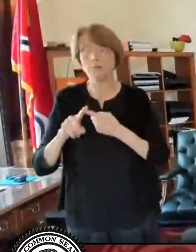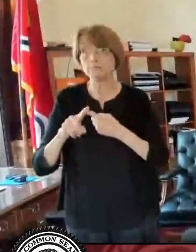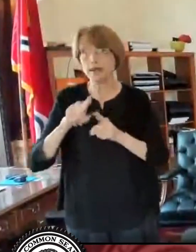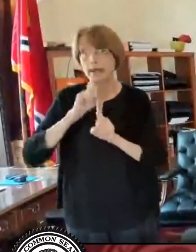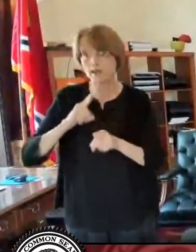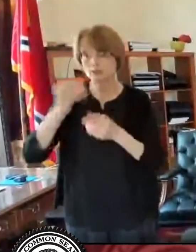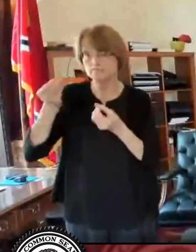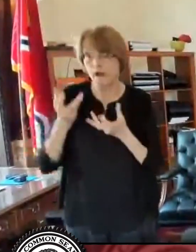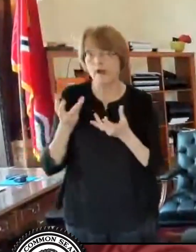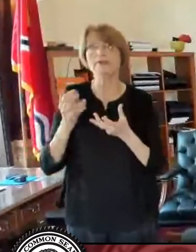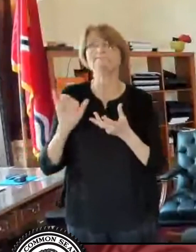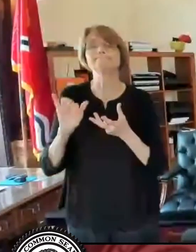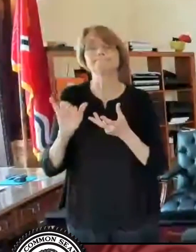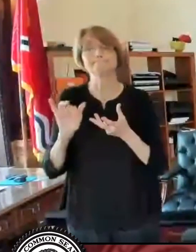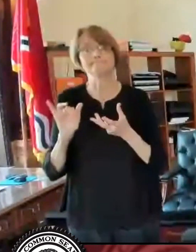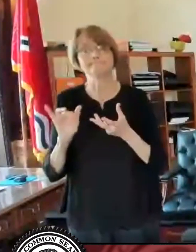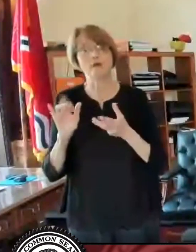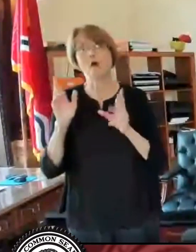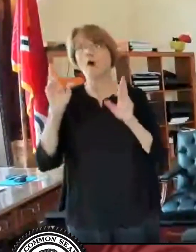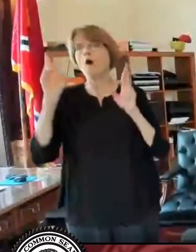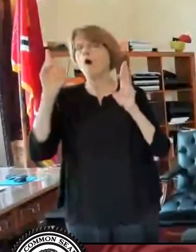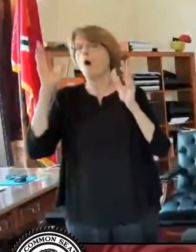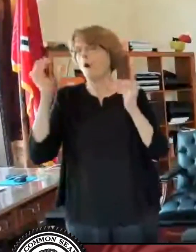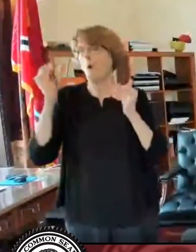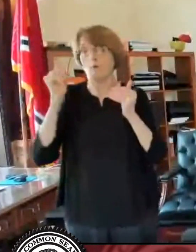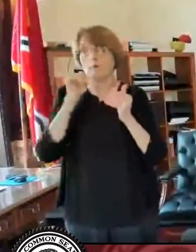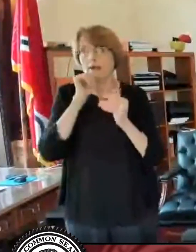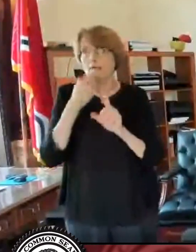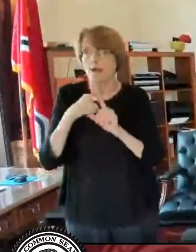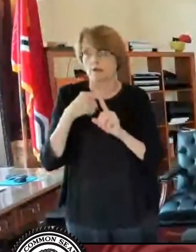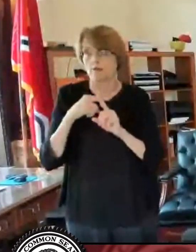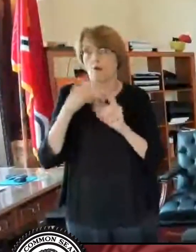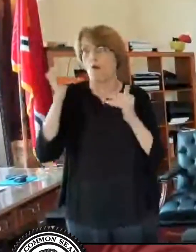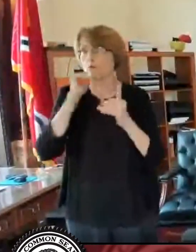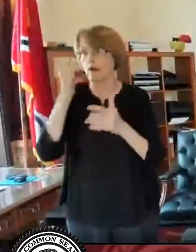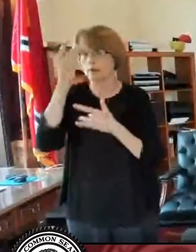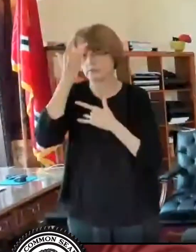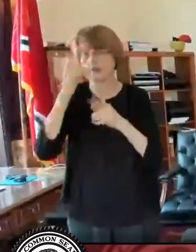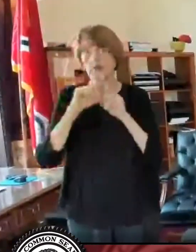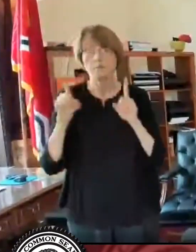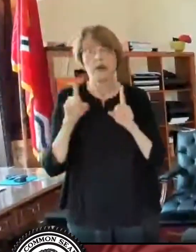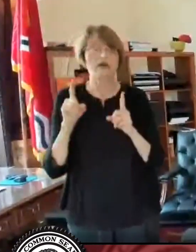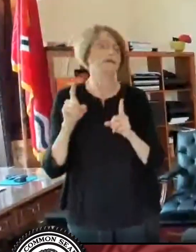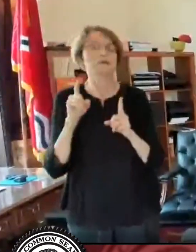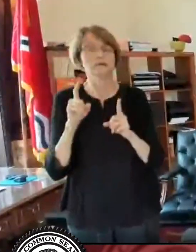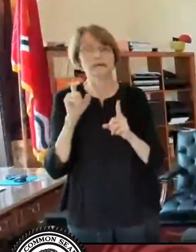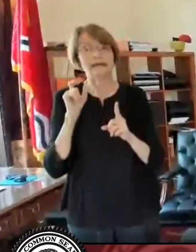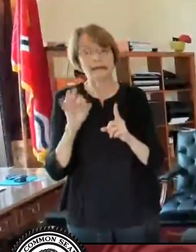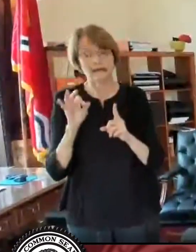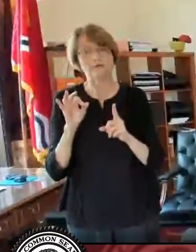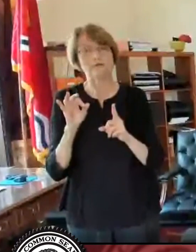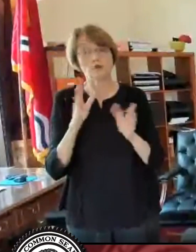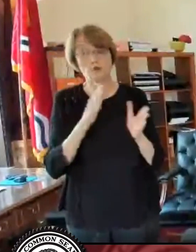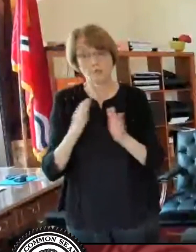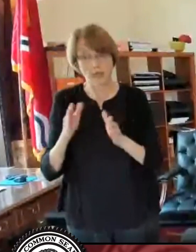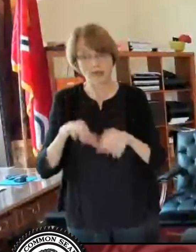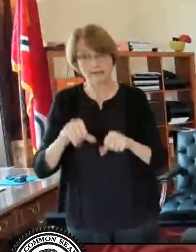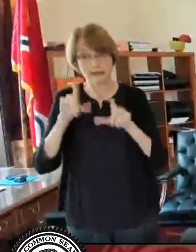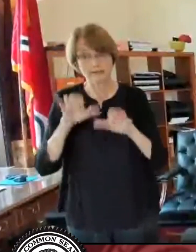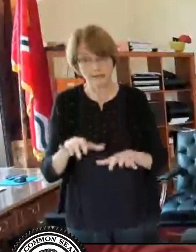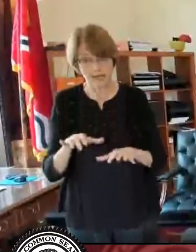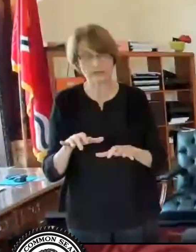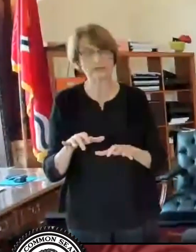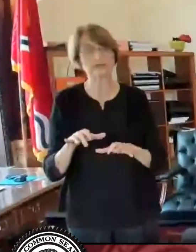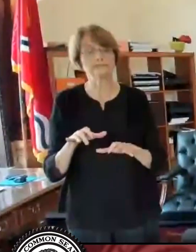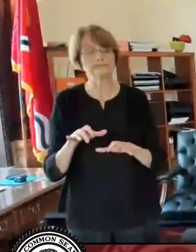Because, you know, hopefully you're not positive, but if you're going to get the test, we recommend that